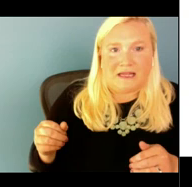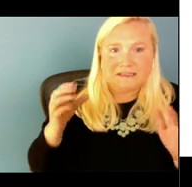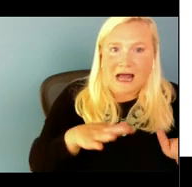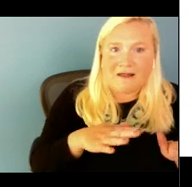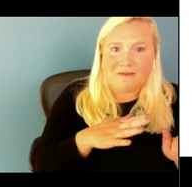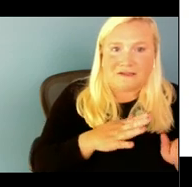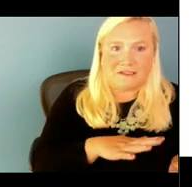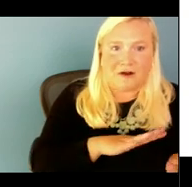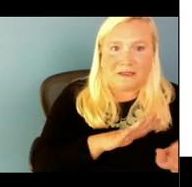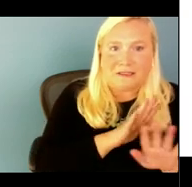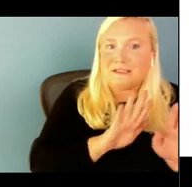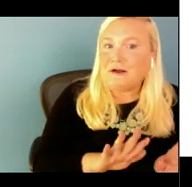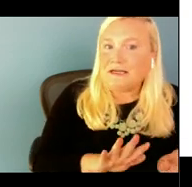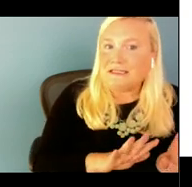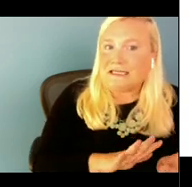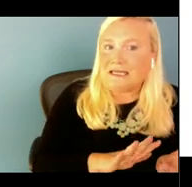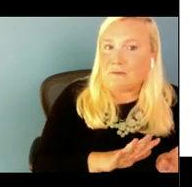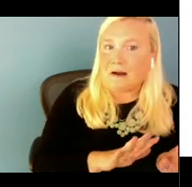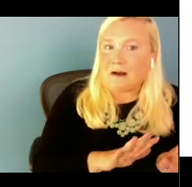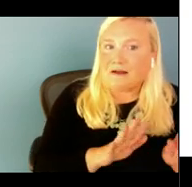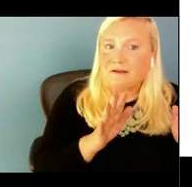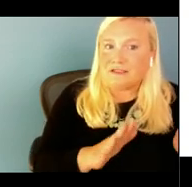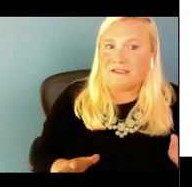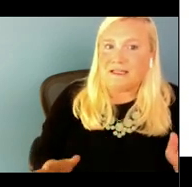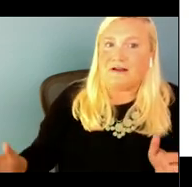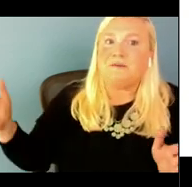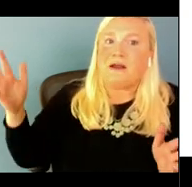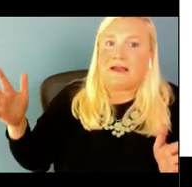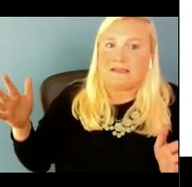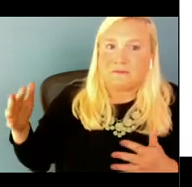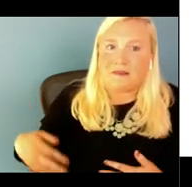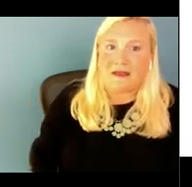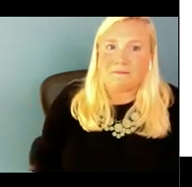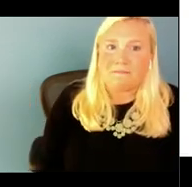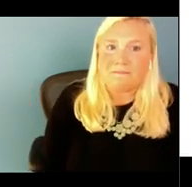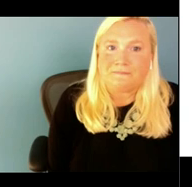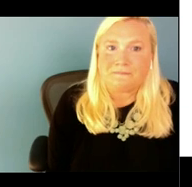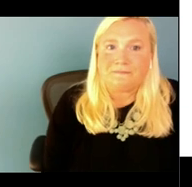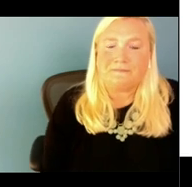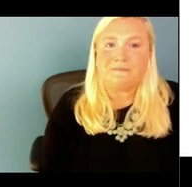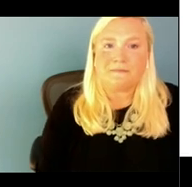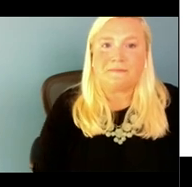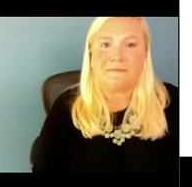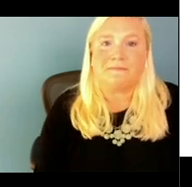communication experience, not the stuttering. The stuttering doesn't need work, just their experience with it.